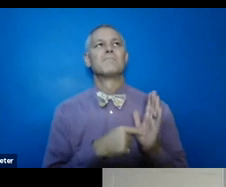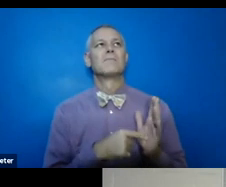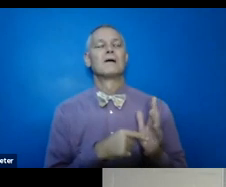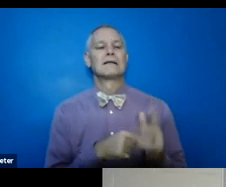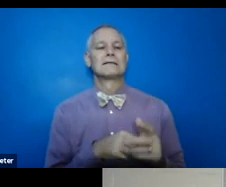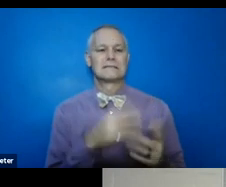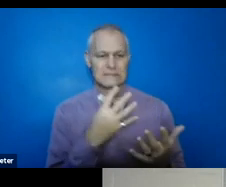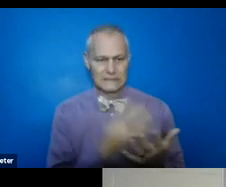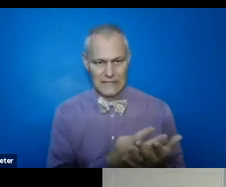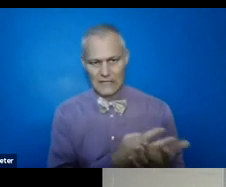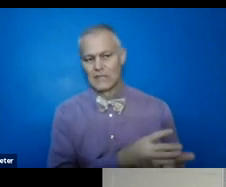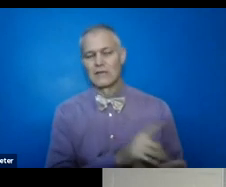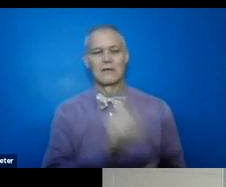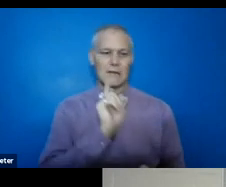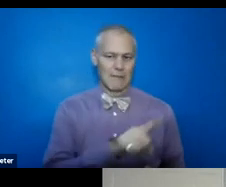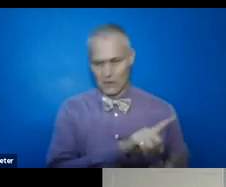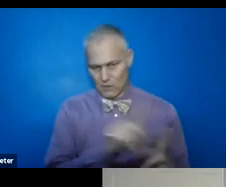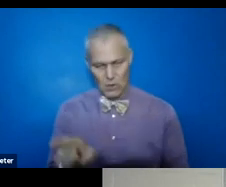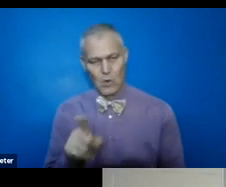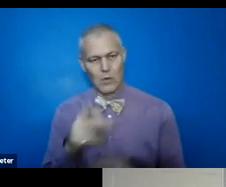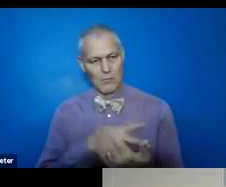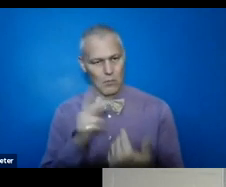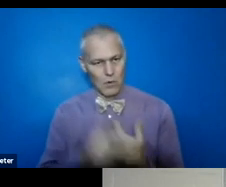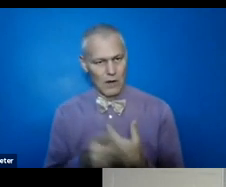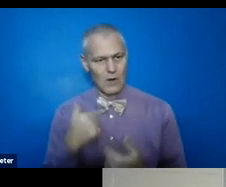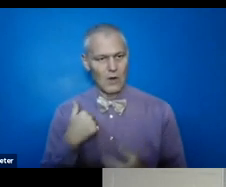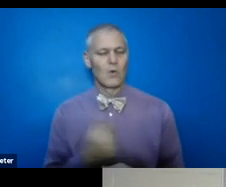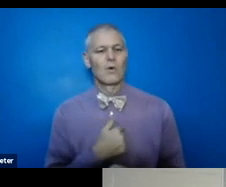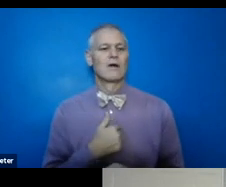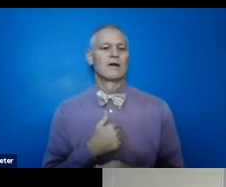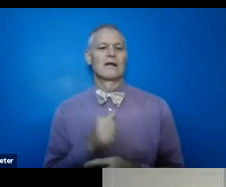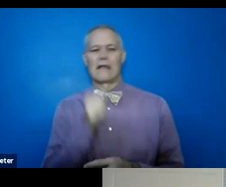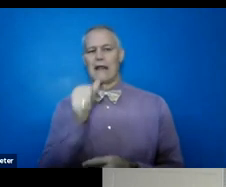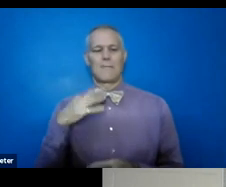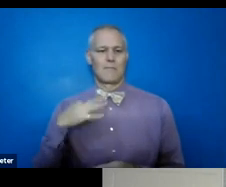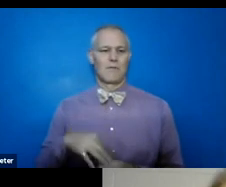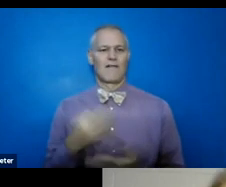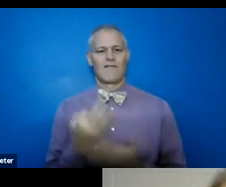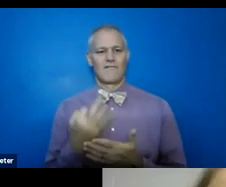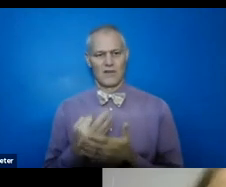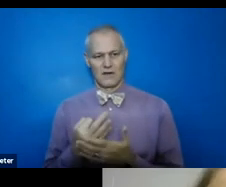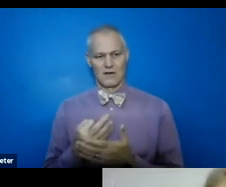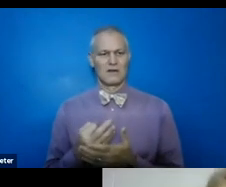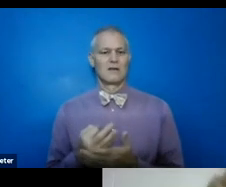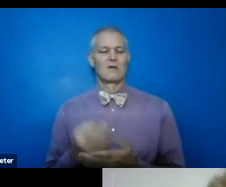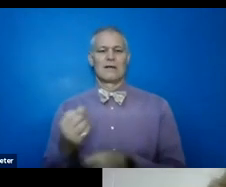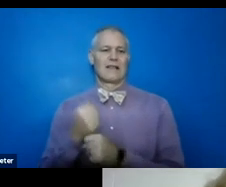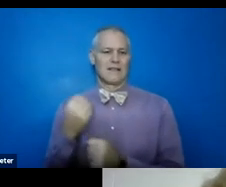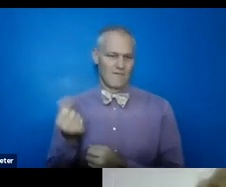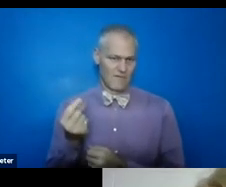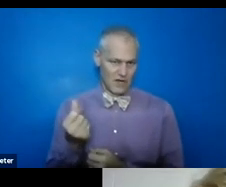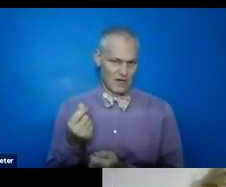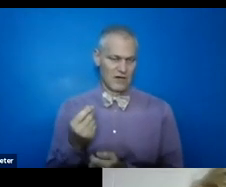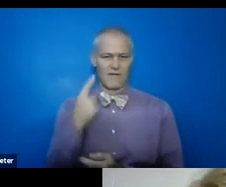sentences to participate in the program, and just like we're very much in the nonprofit funding model where we get funding for, you know, like